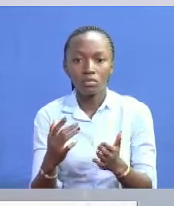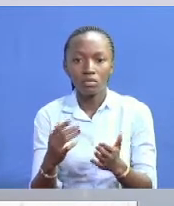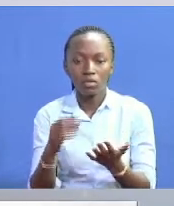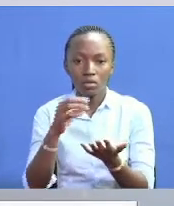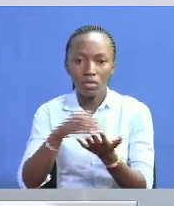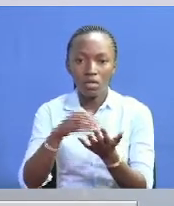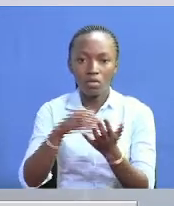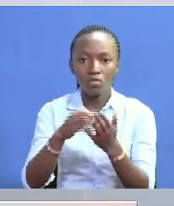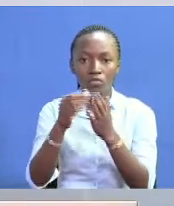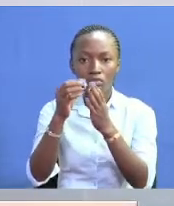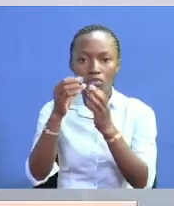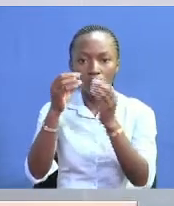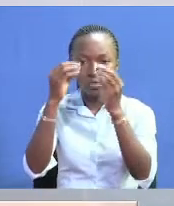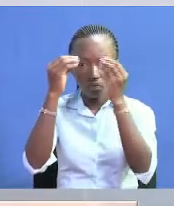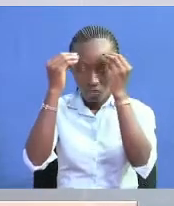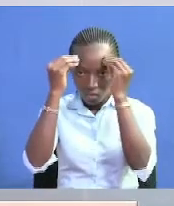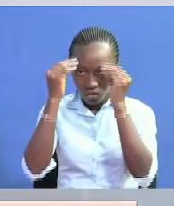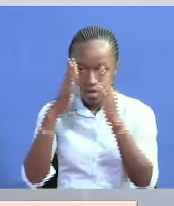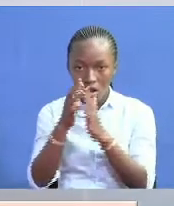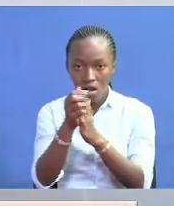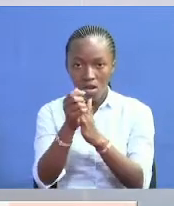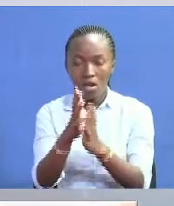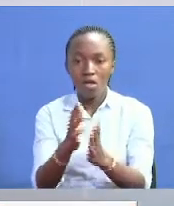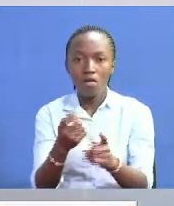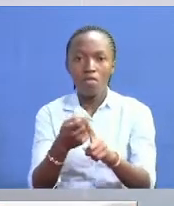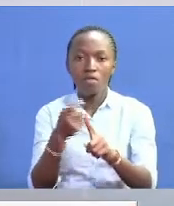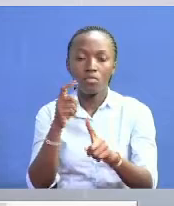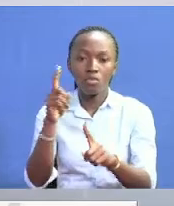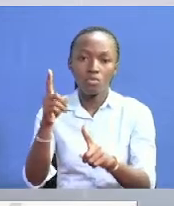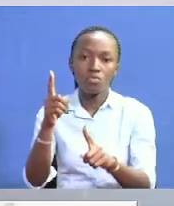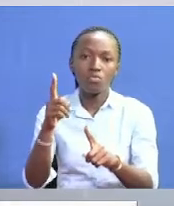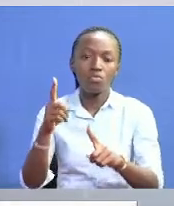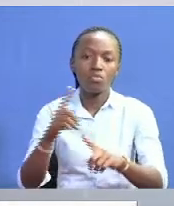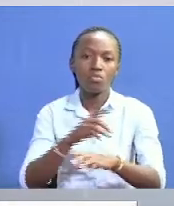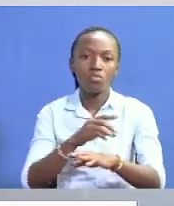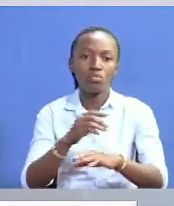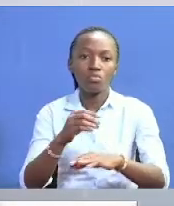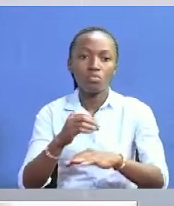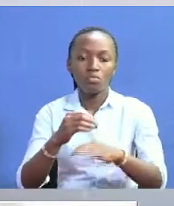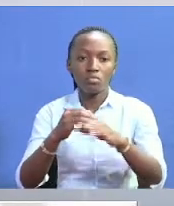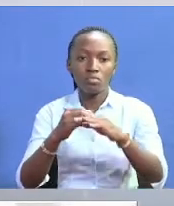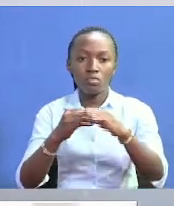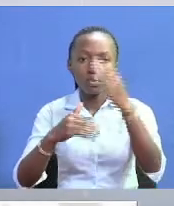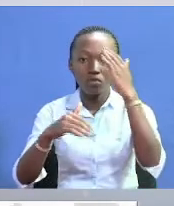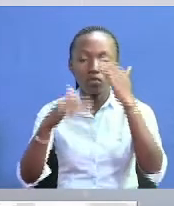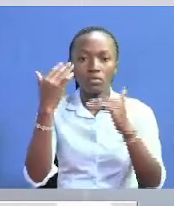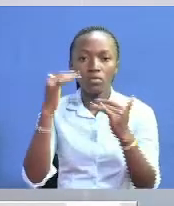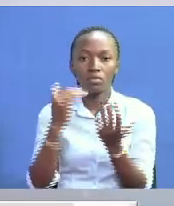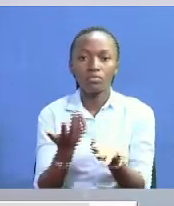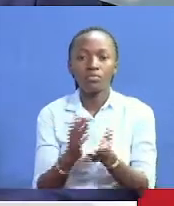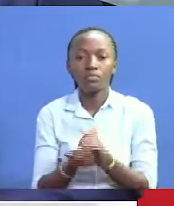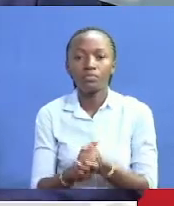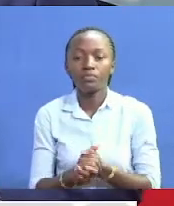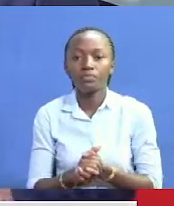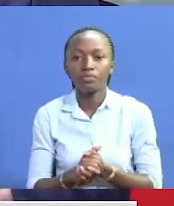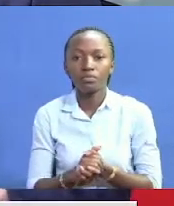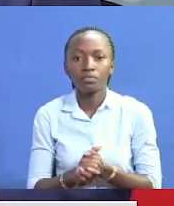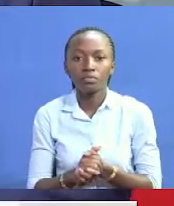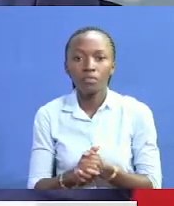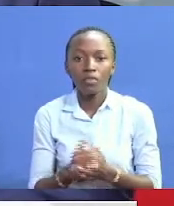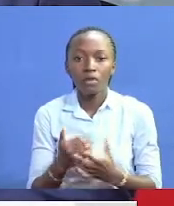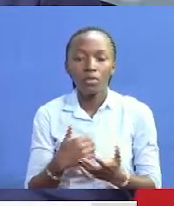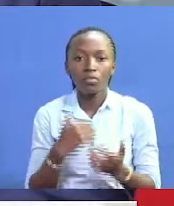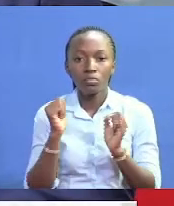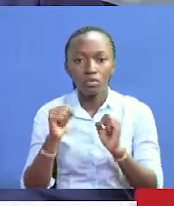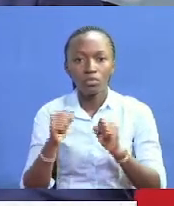student leadership from your institution? How would you describe the state of student leadership at the moment? Okay, what I would